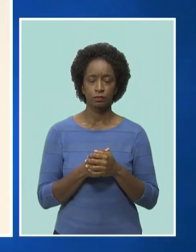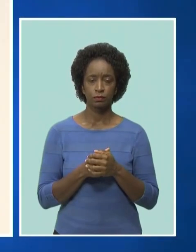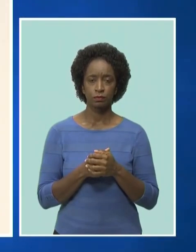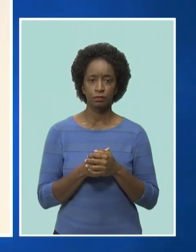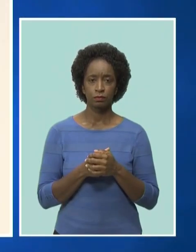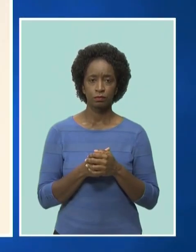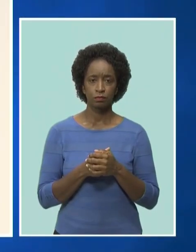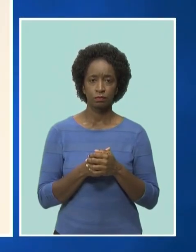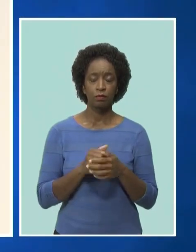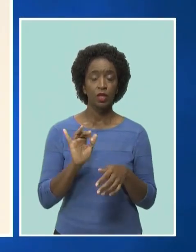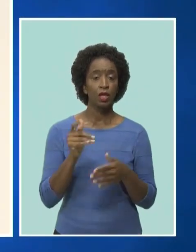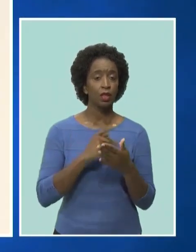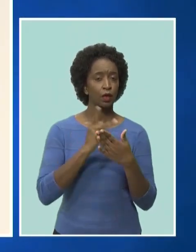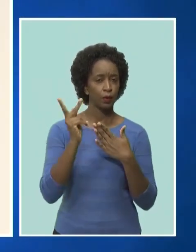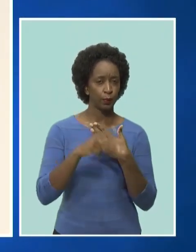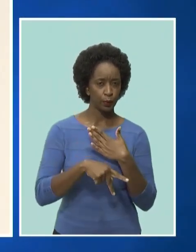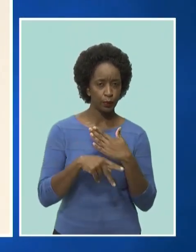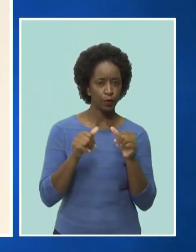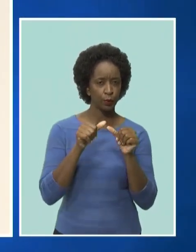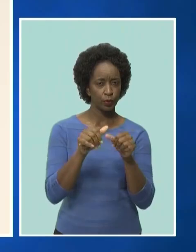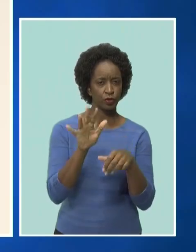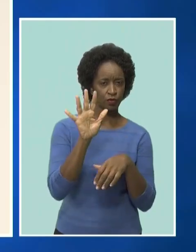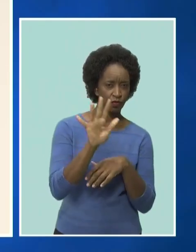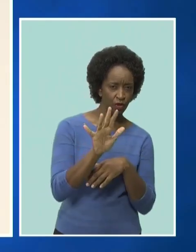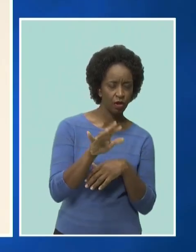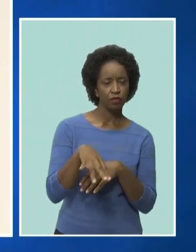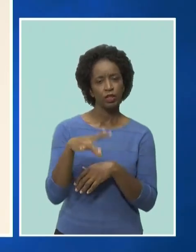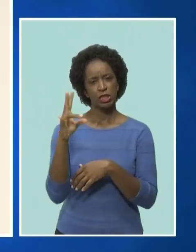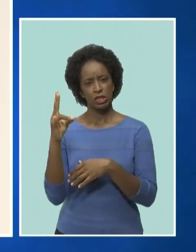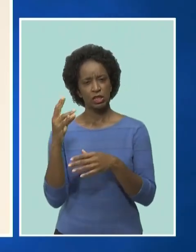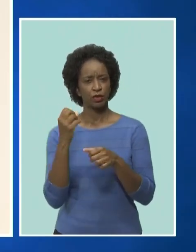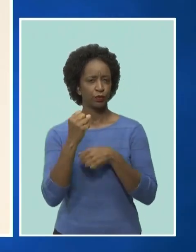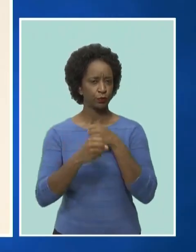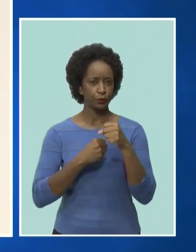to 7 year program that will engage with all sectors